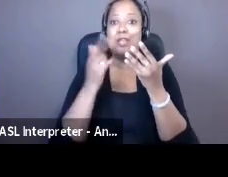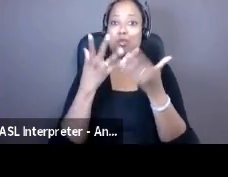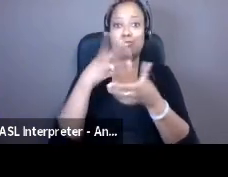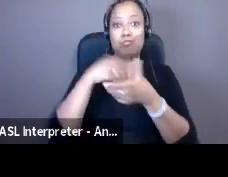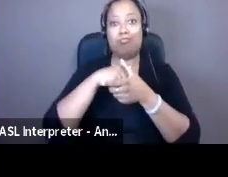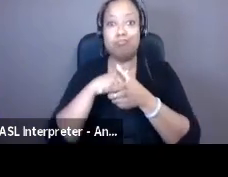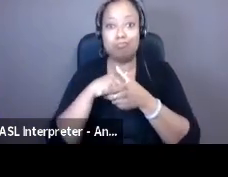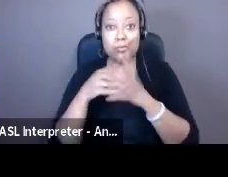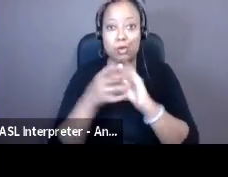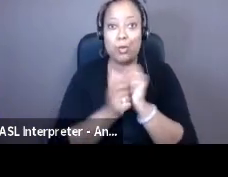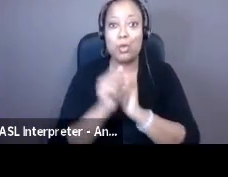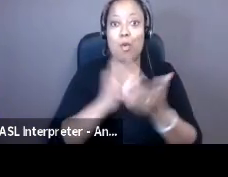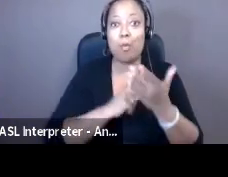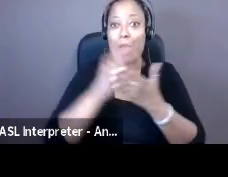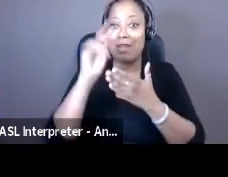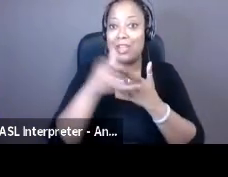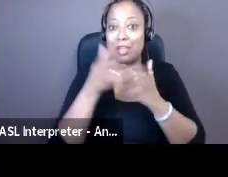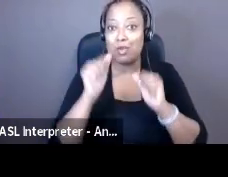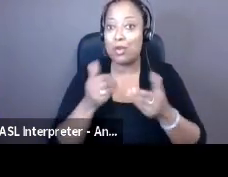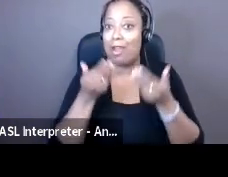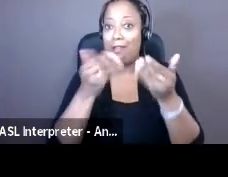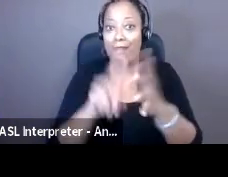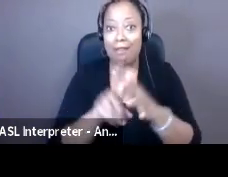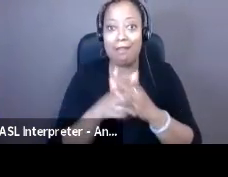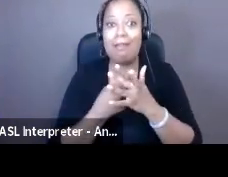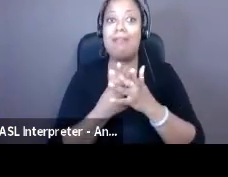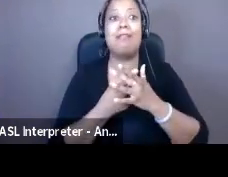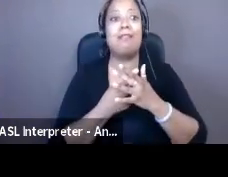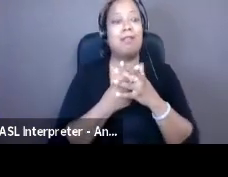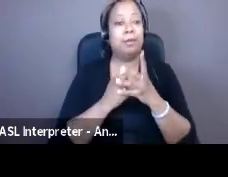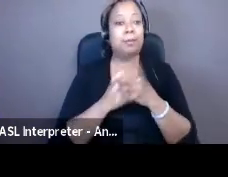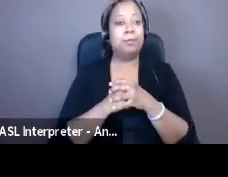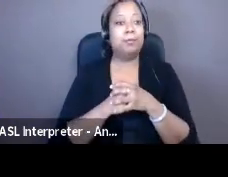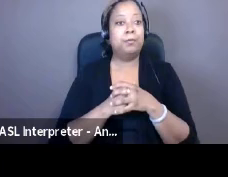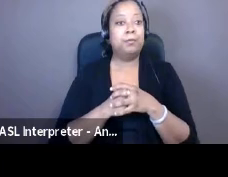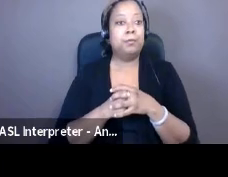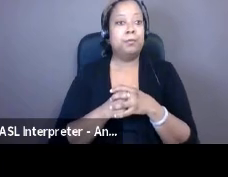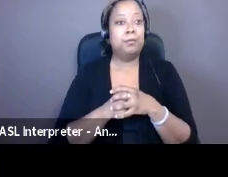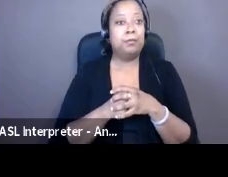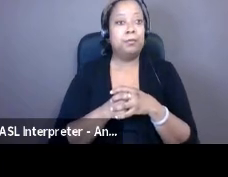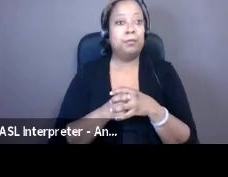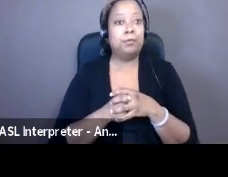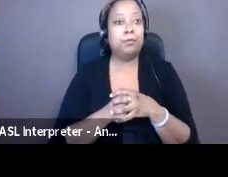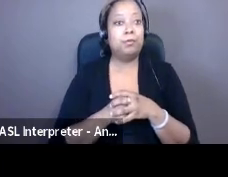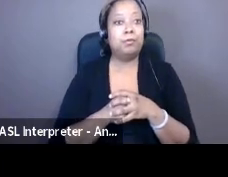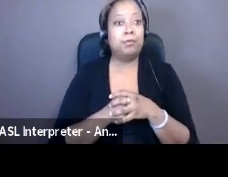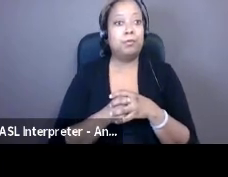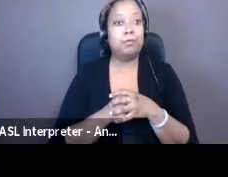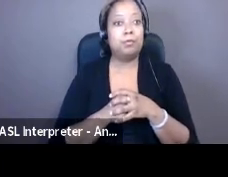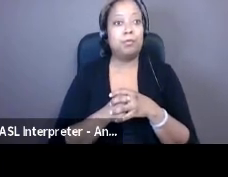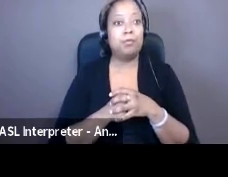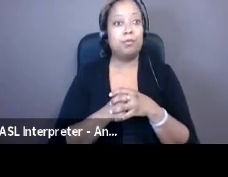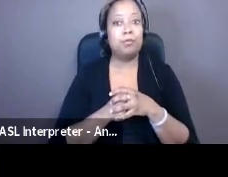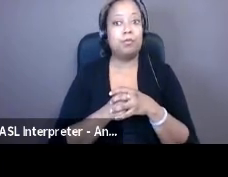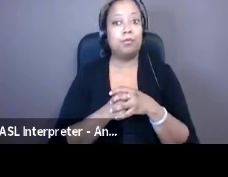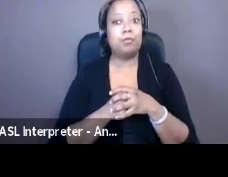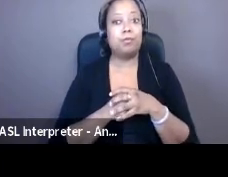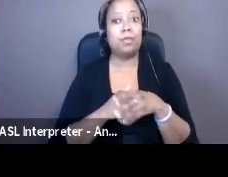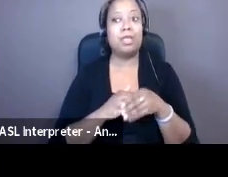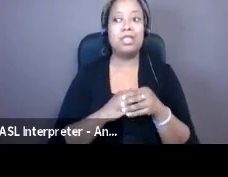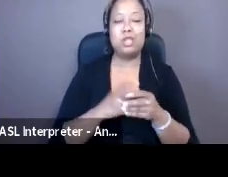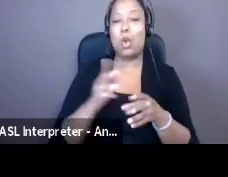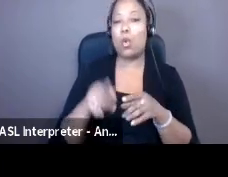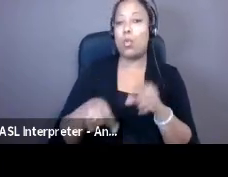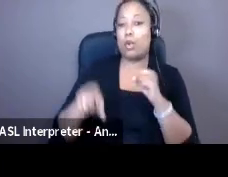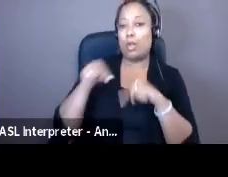you can get started and work through the project needs. Again, going back to whether you should hire an architect